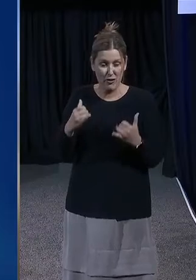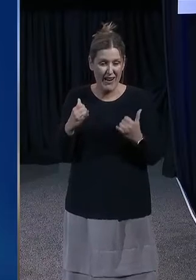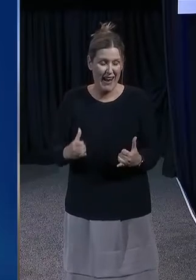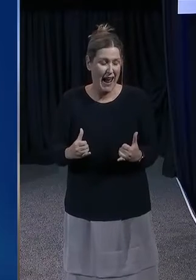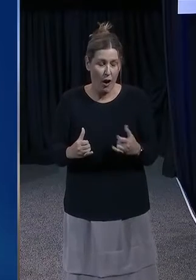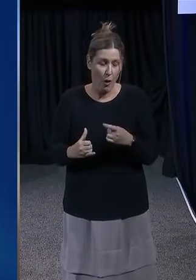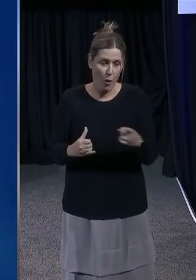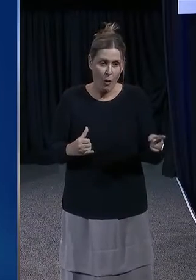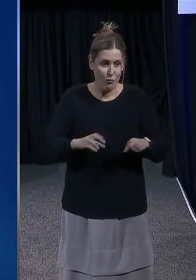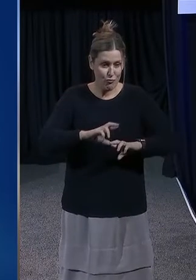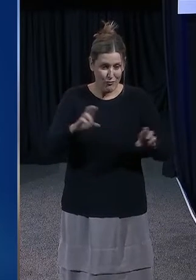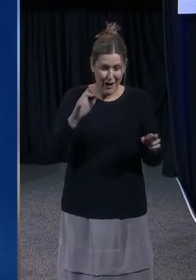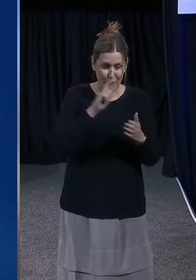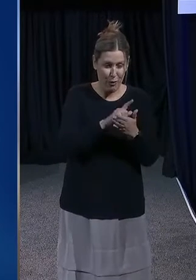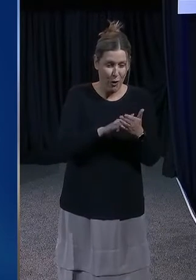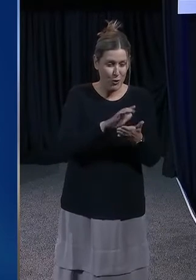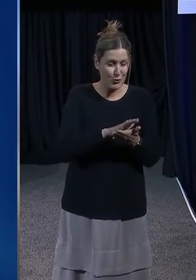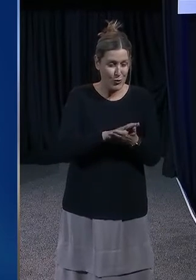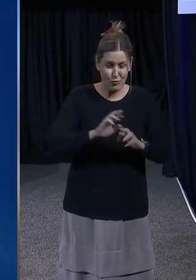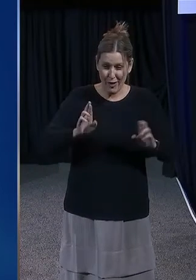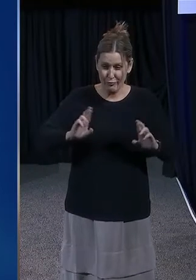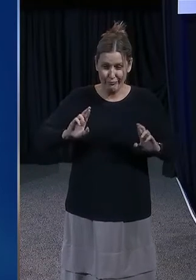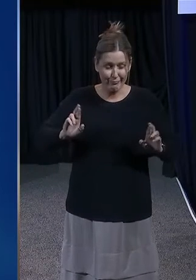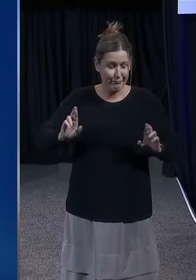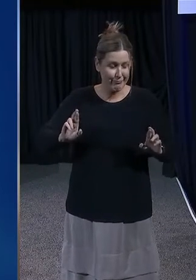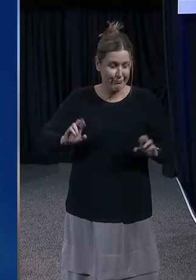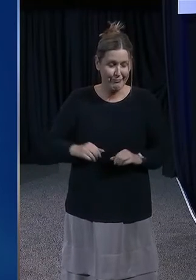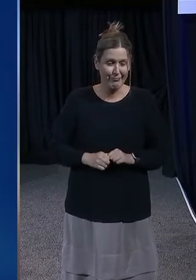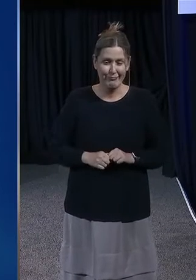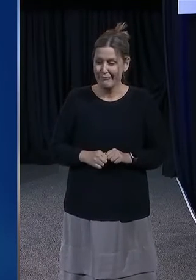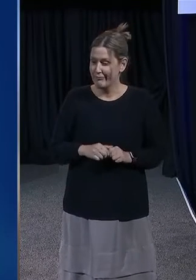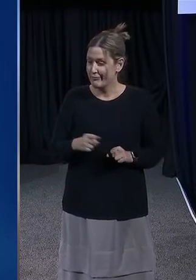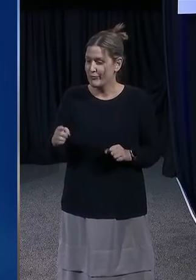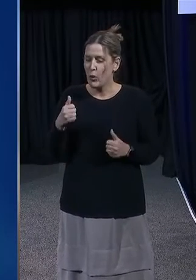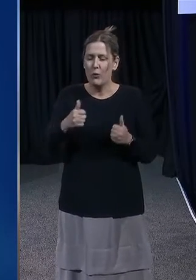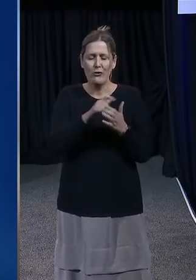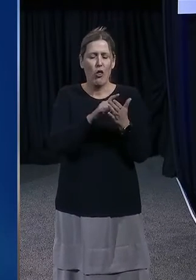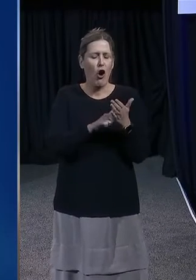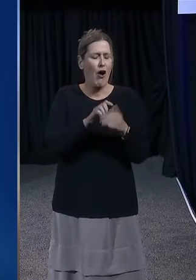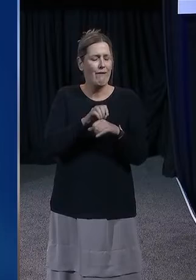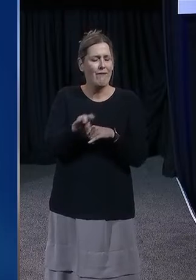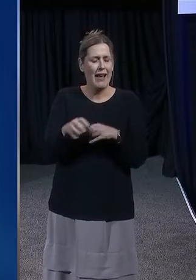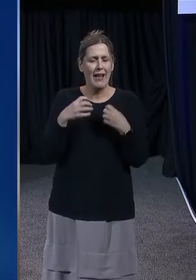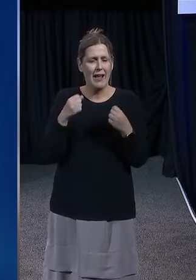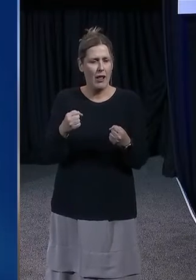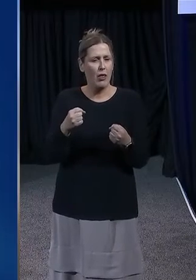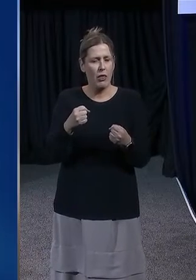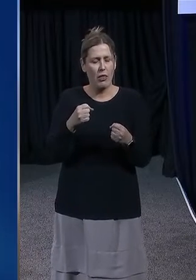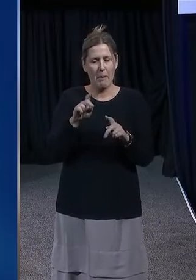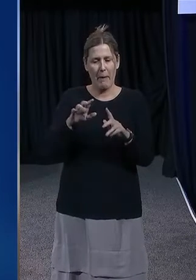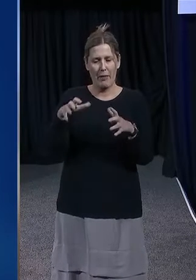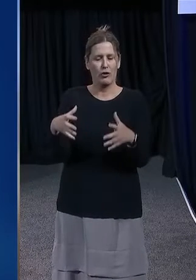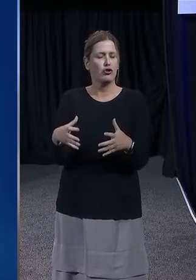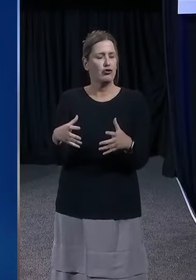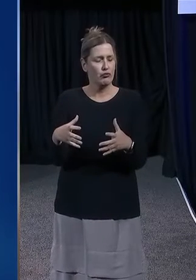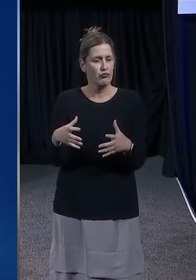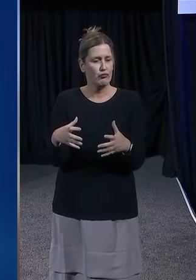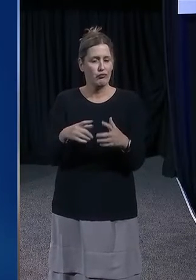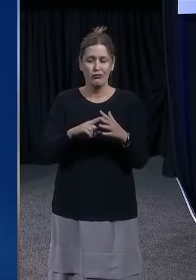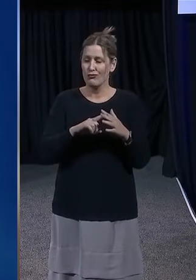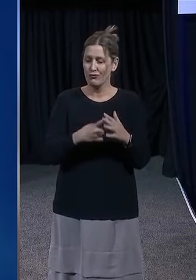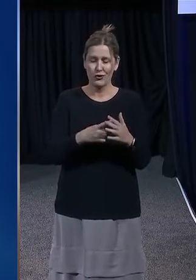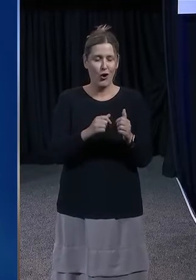take you to law school for a little bit. So what law is it that affects health populations? Let's start with